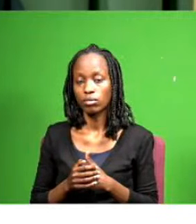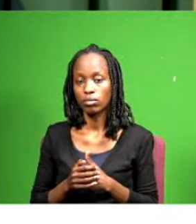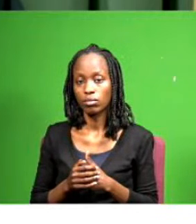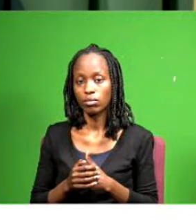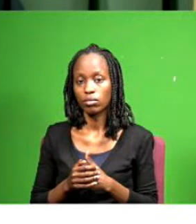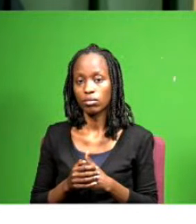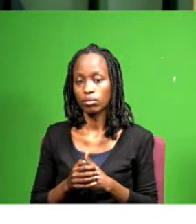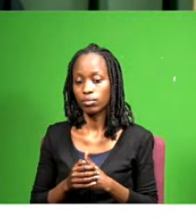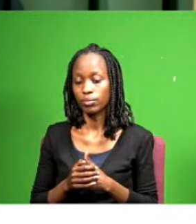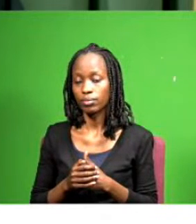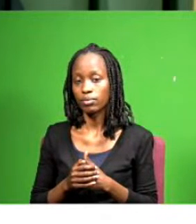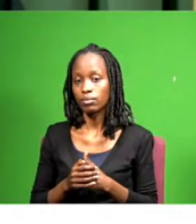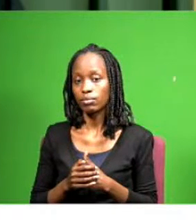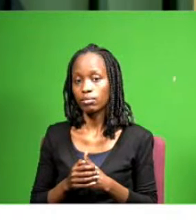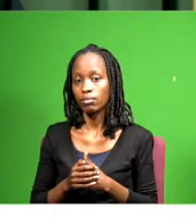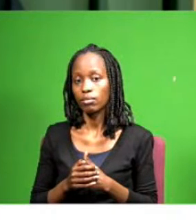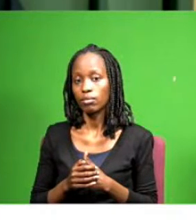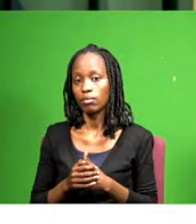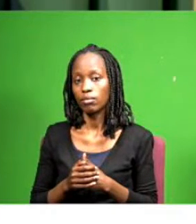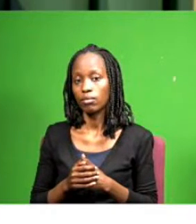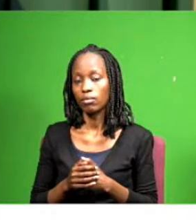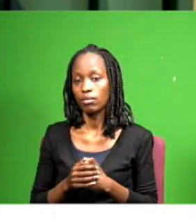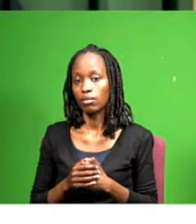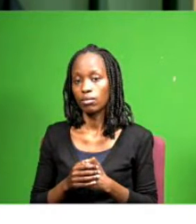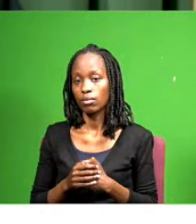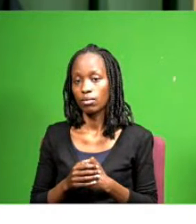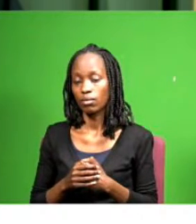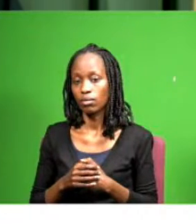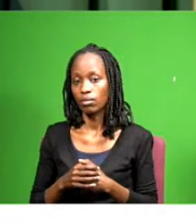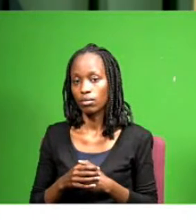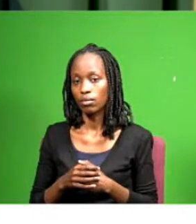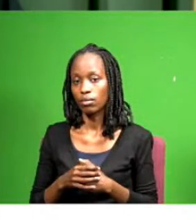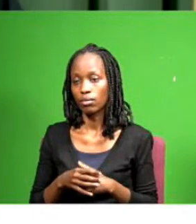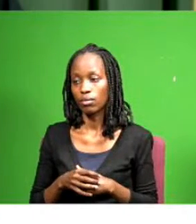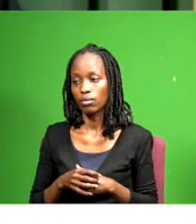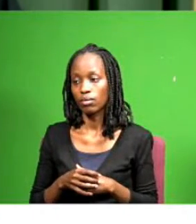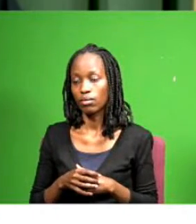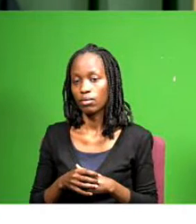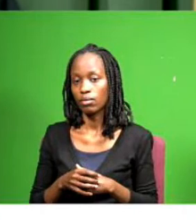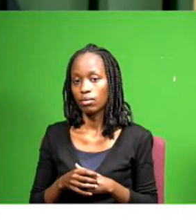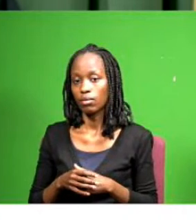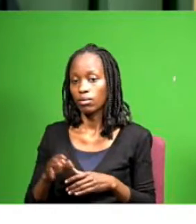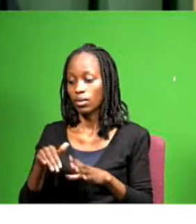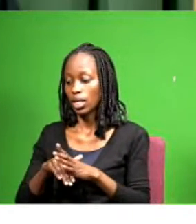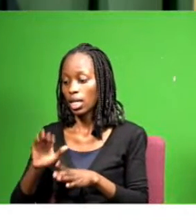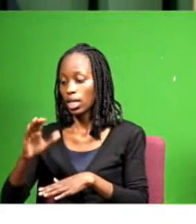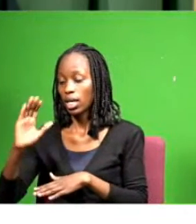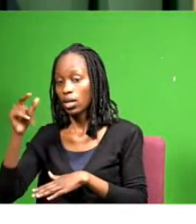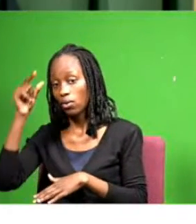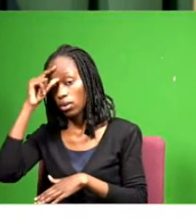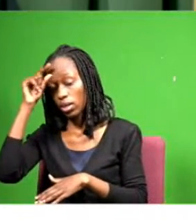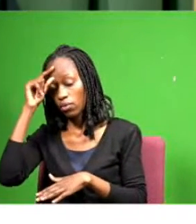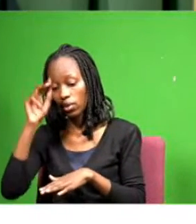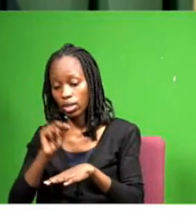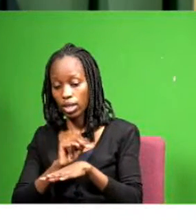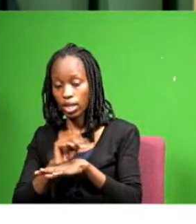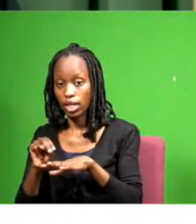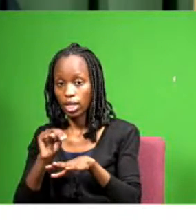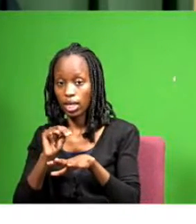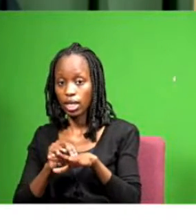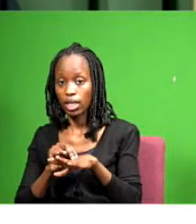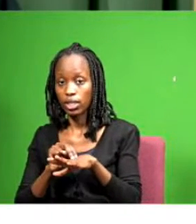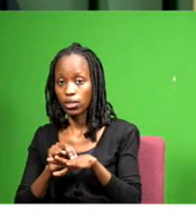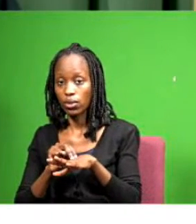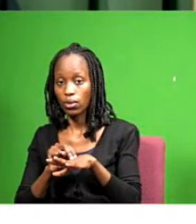That sovereign power is delegated to Parliament and the legislative assemblies in the county governments, the national executive and the